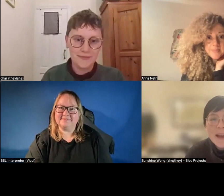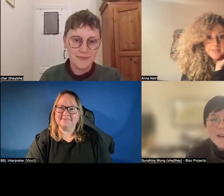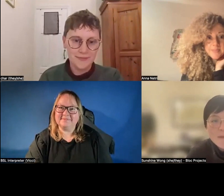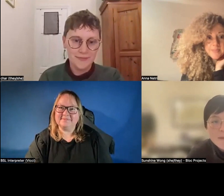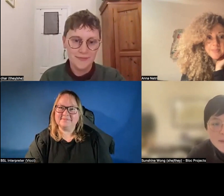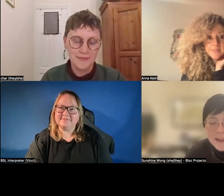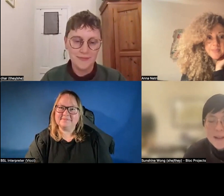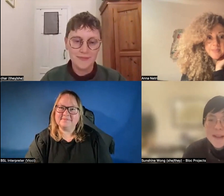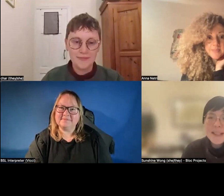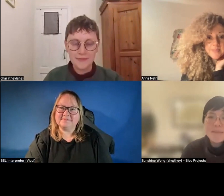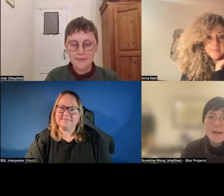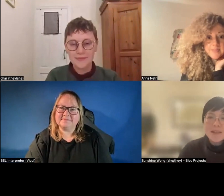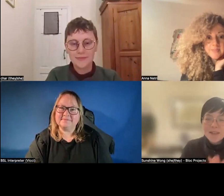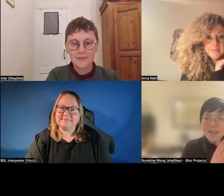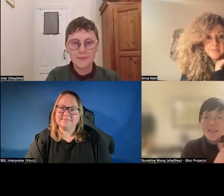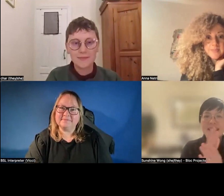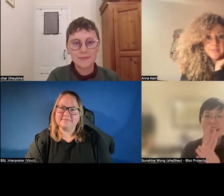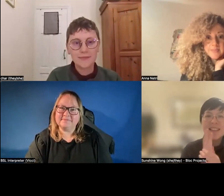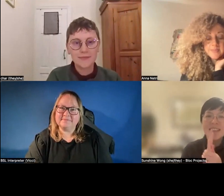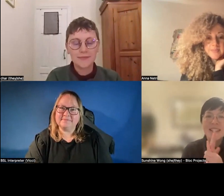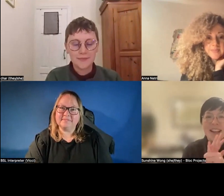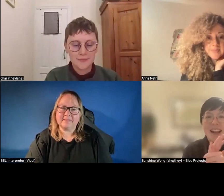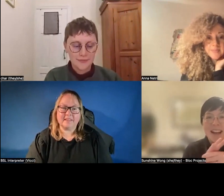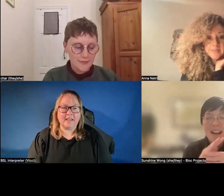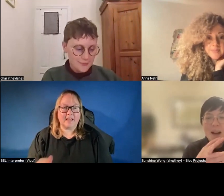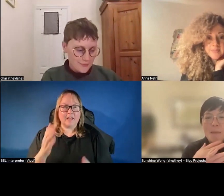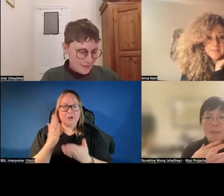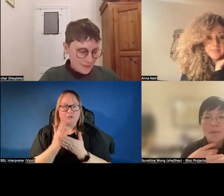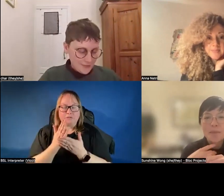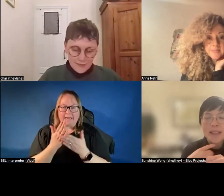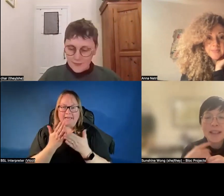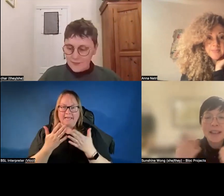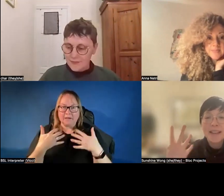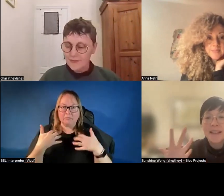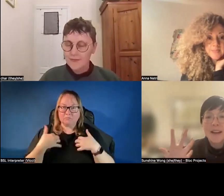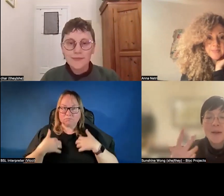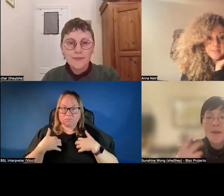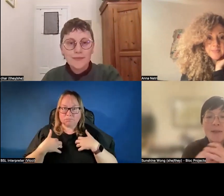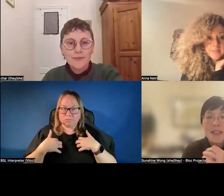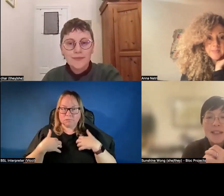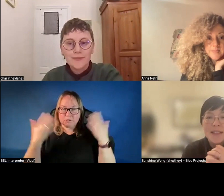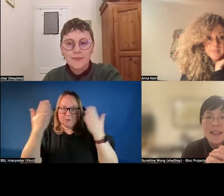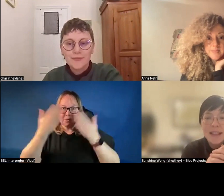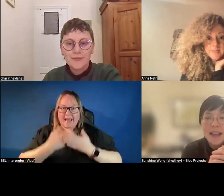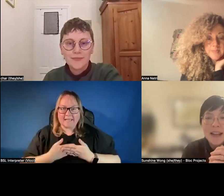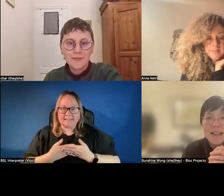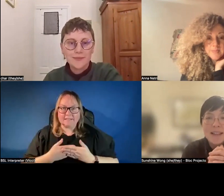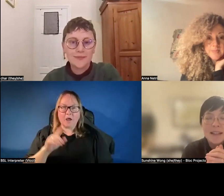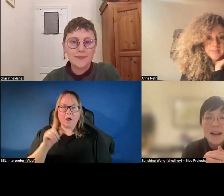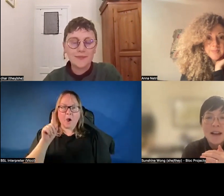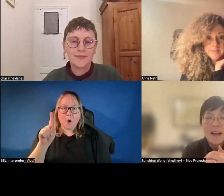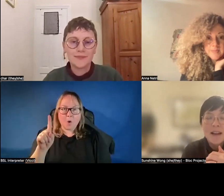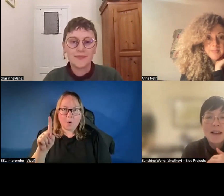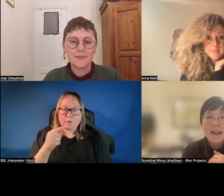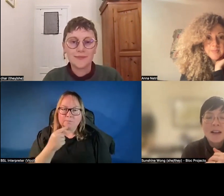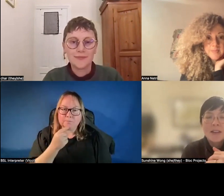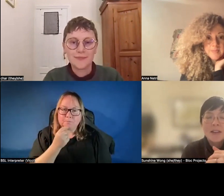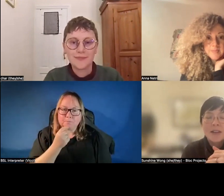We have a really special session tonight. And oh, just in case